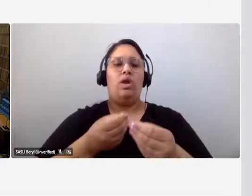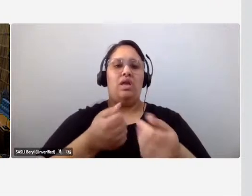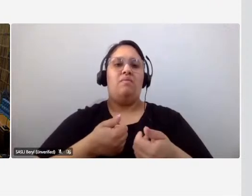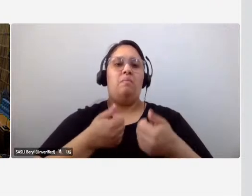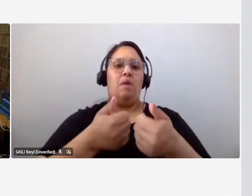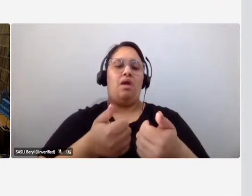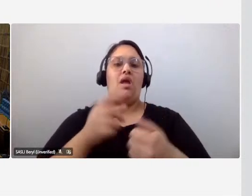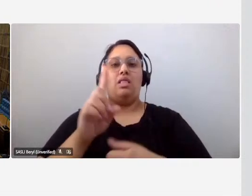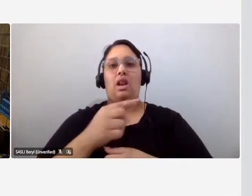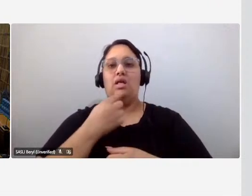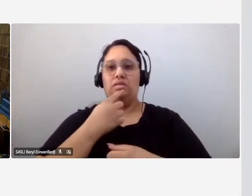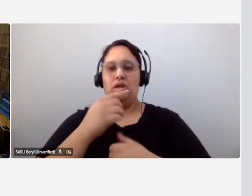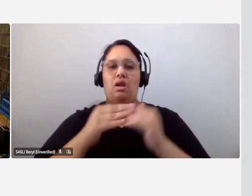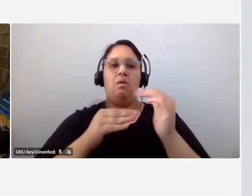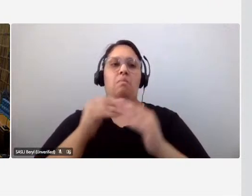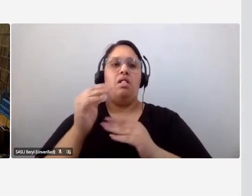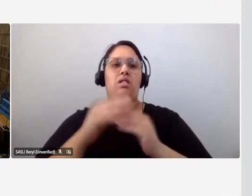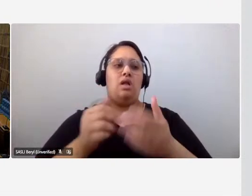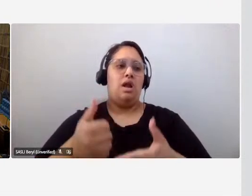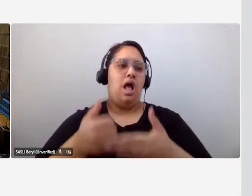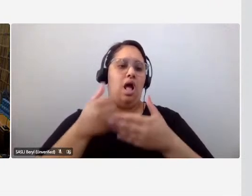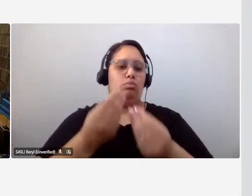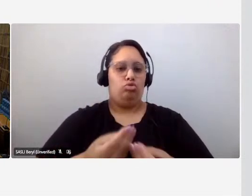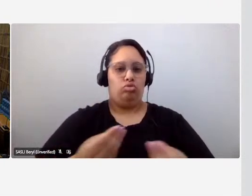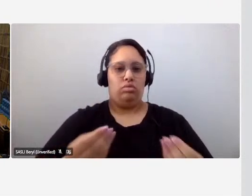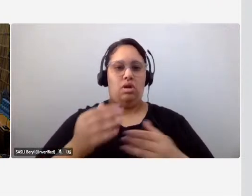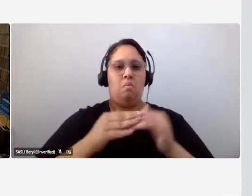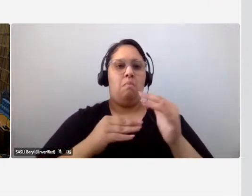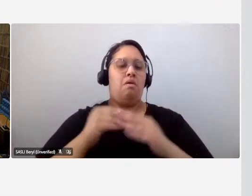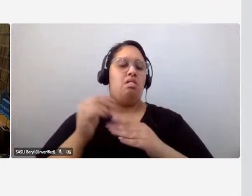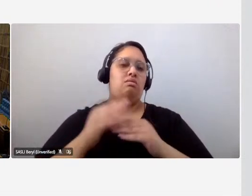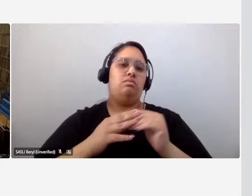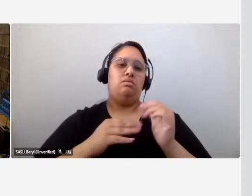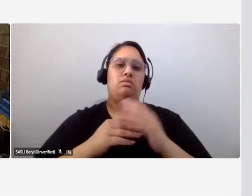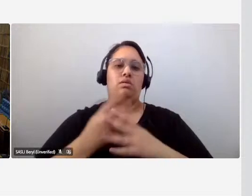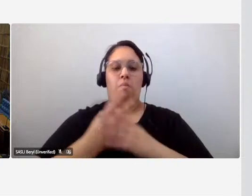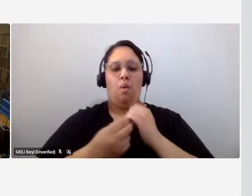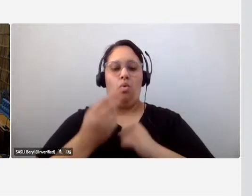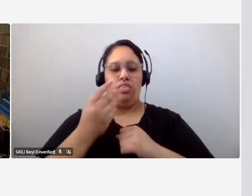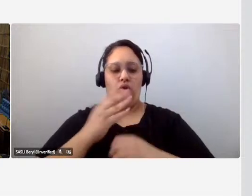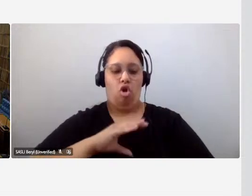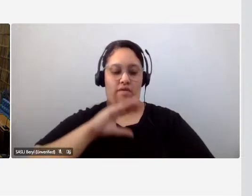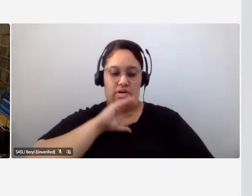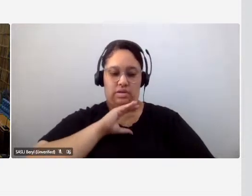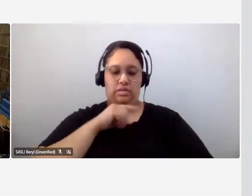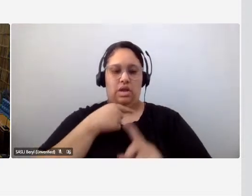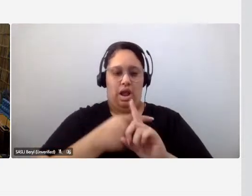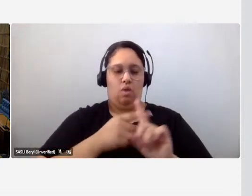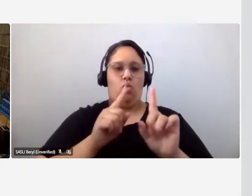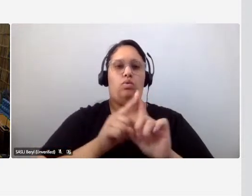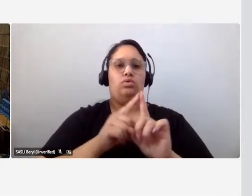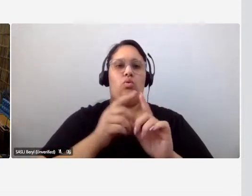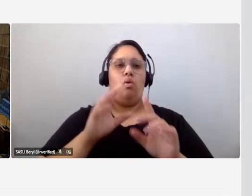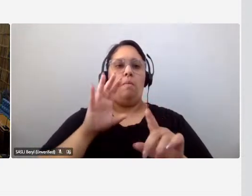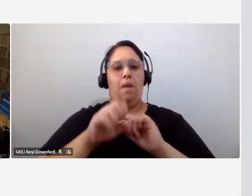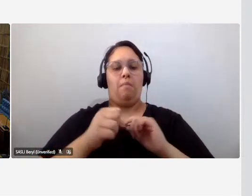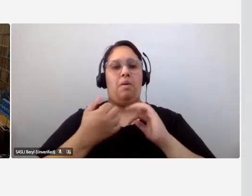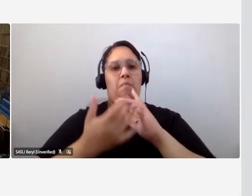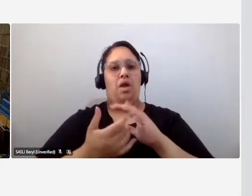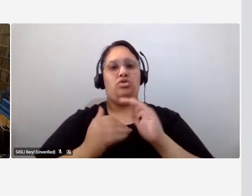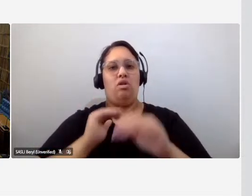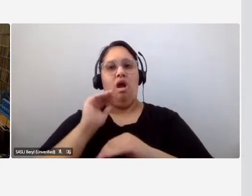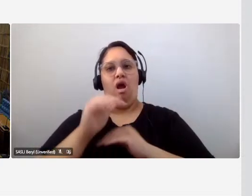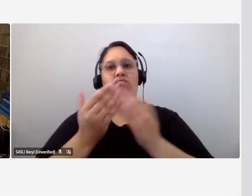as Danielle said, helping children build both their confidence and also find their passions through after